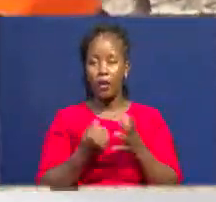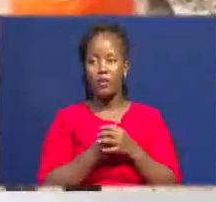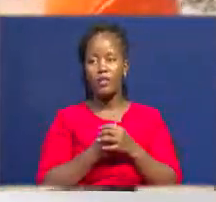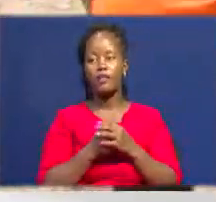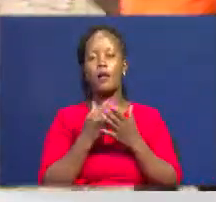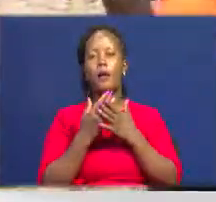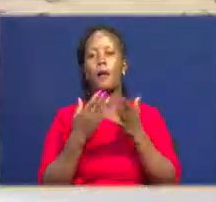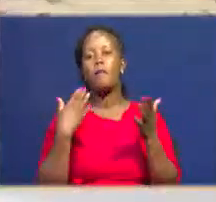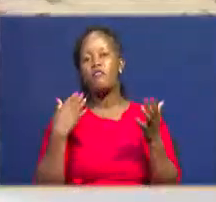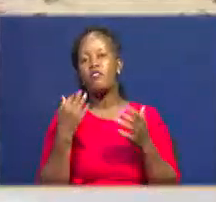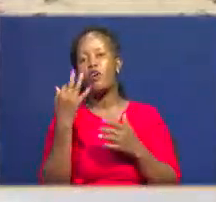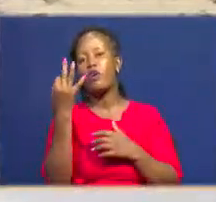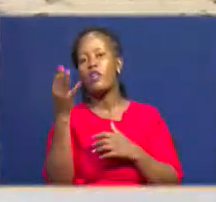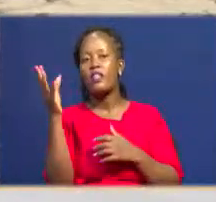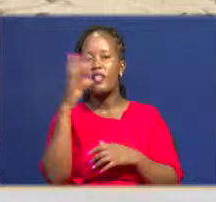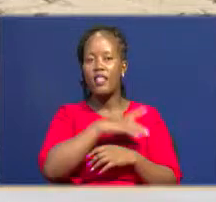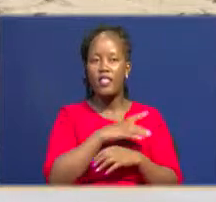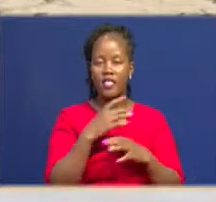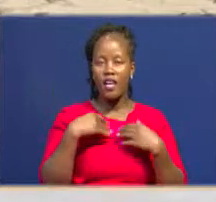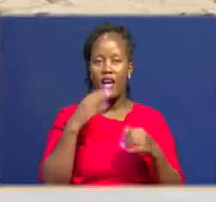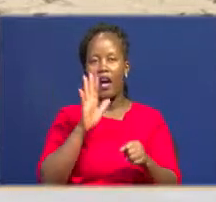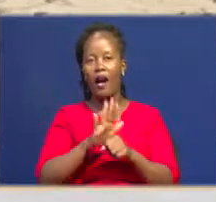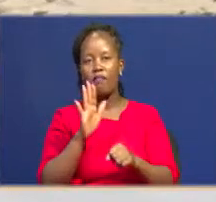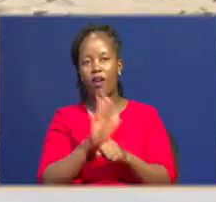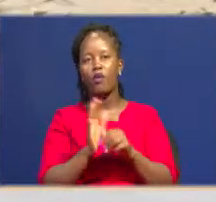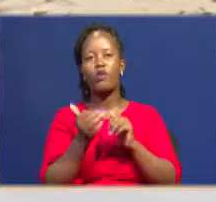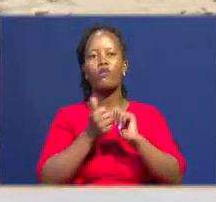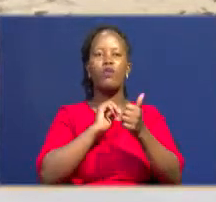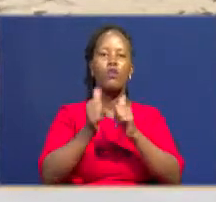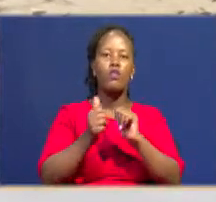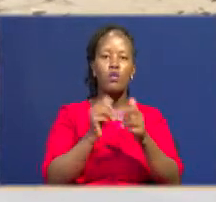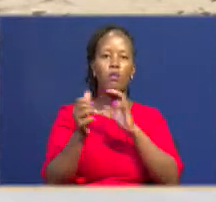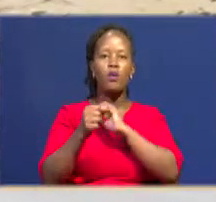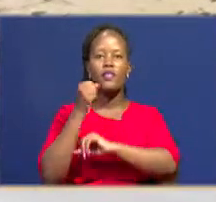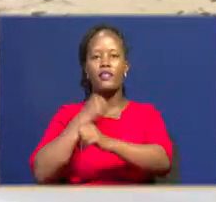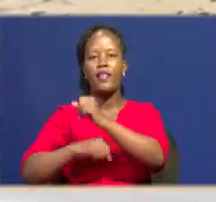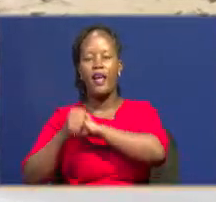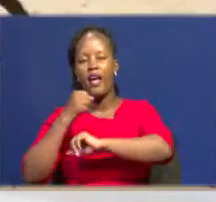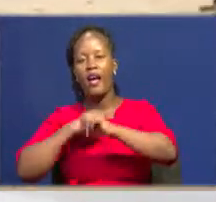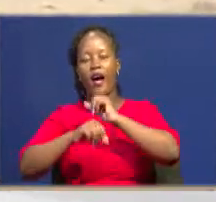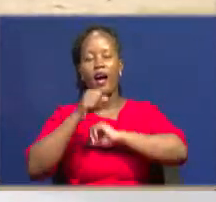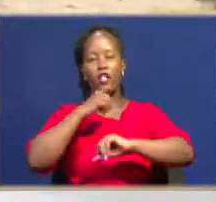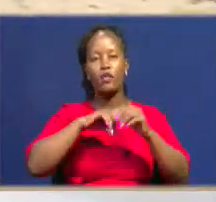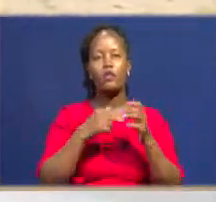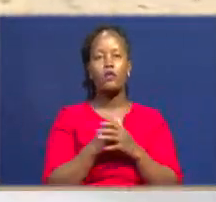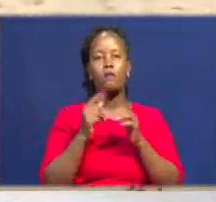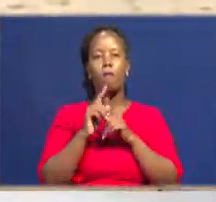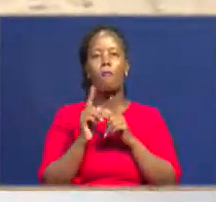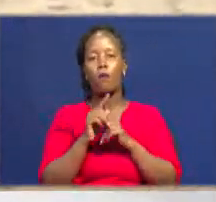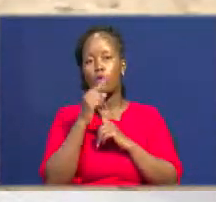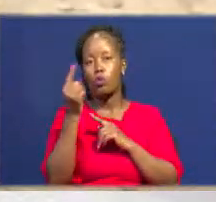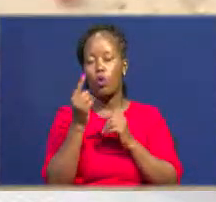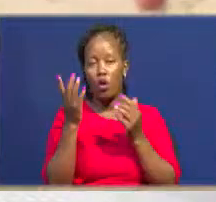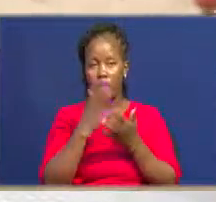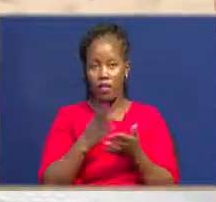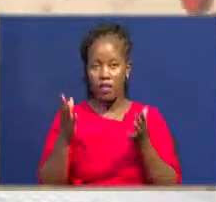of 3 days of a lot of sporting action, the only thing that would naturally be, that should naturally occur there is